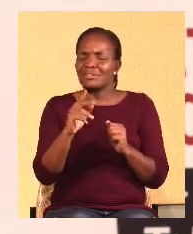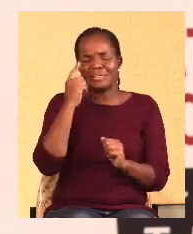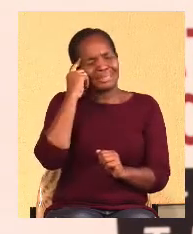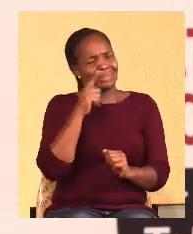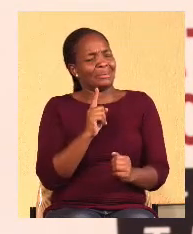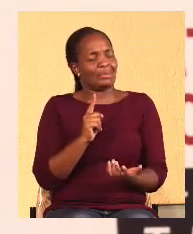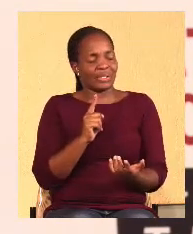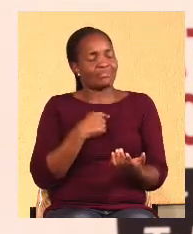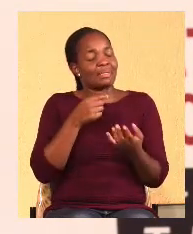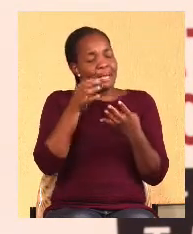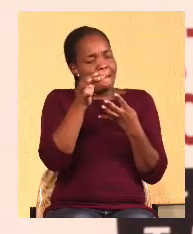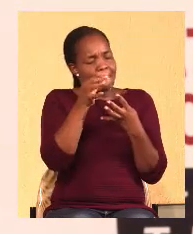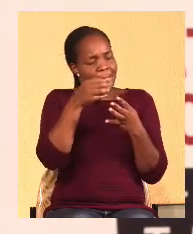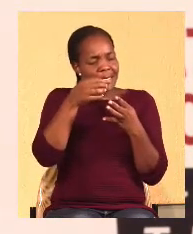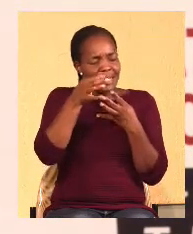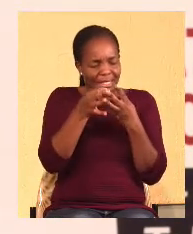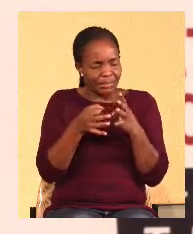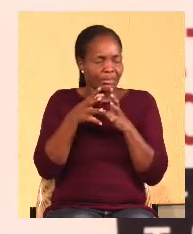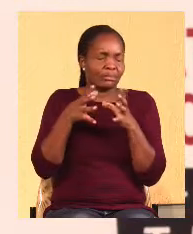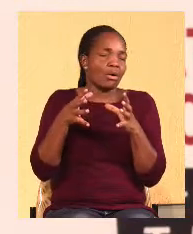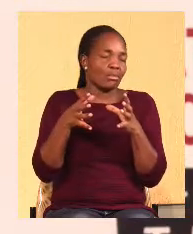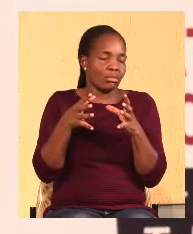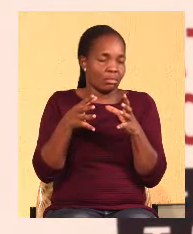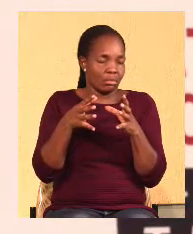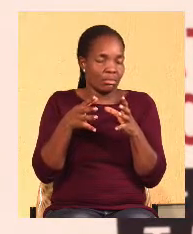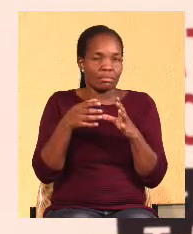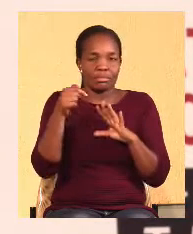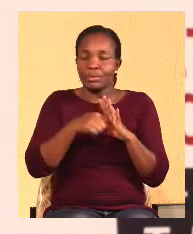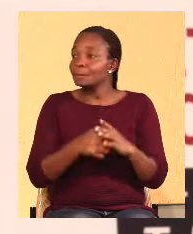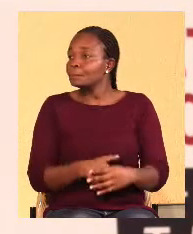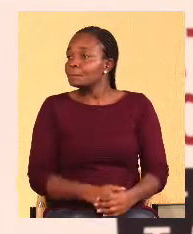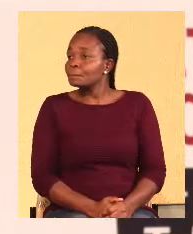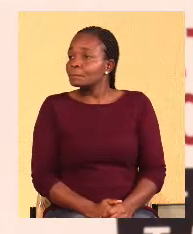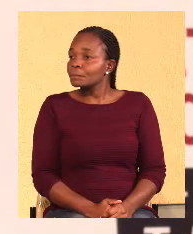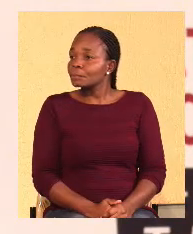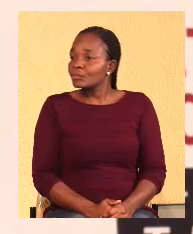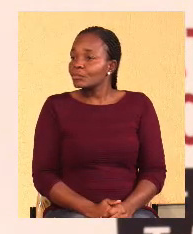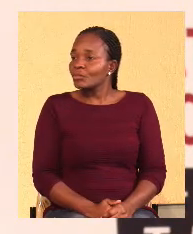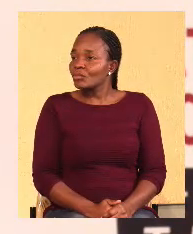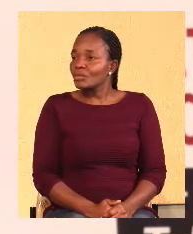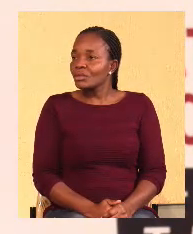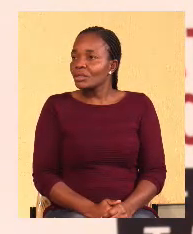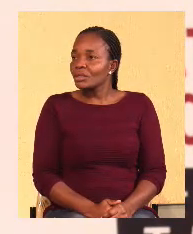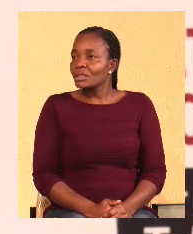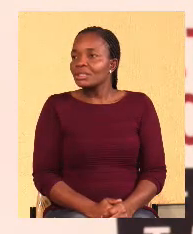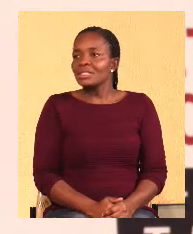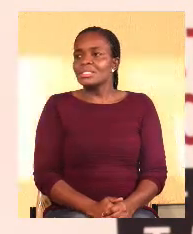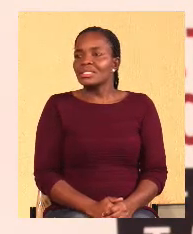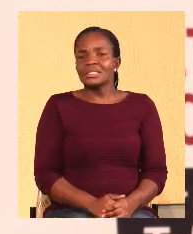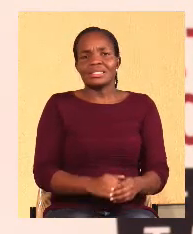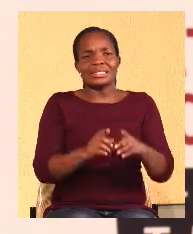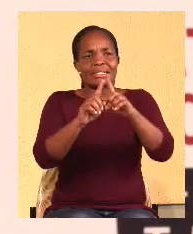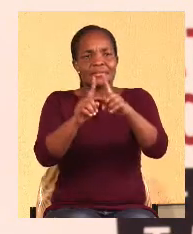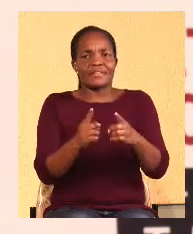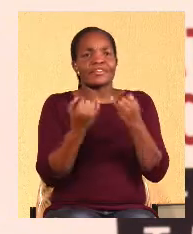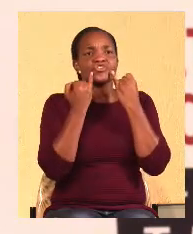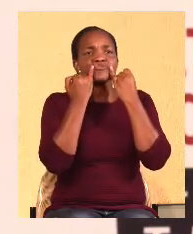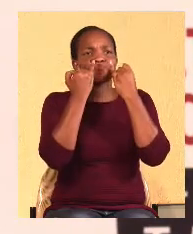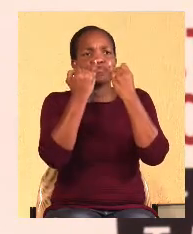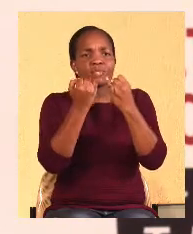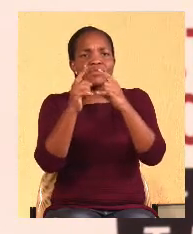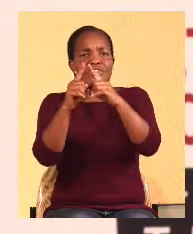don't know what is really encompassed when we are talking of surveillance. Surveillance is mainly information-based activity,